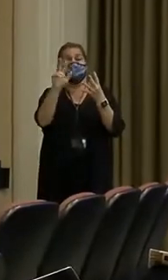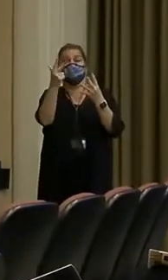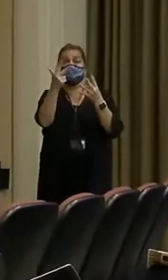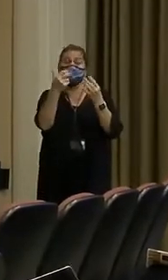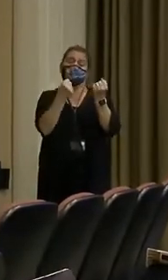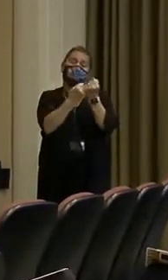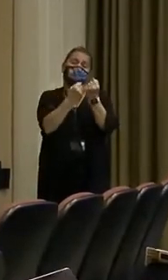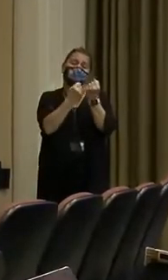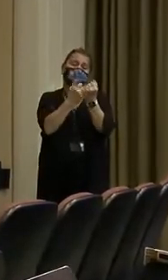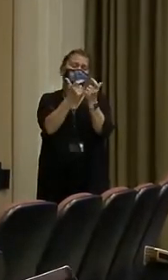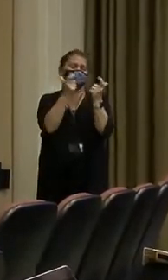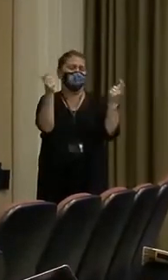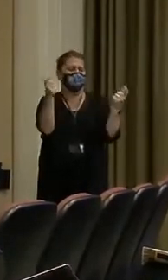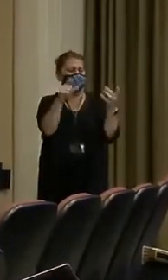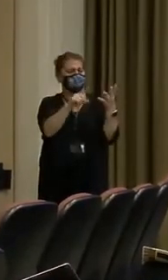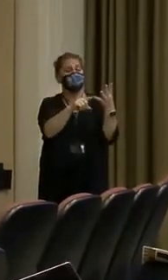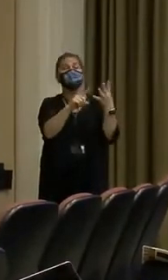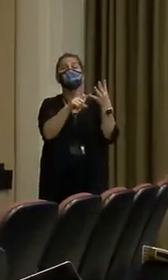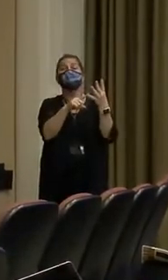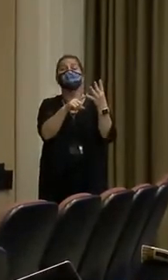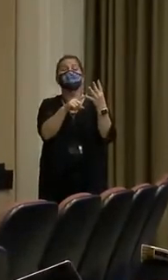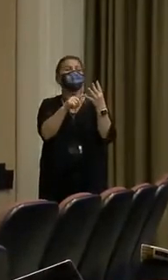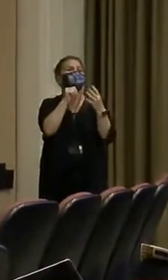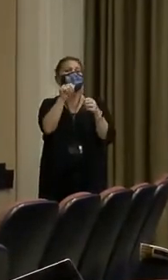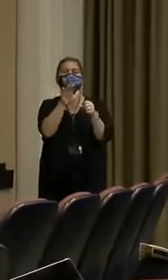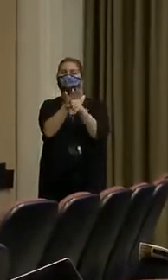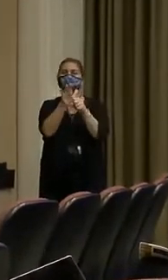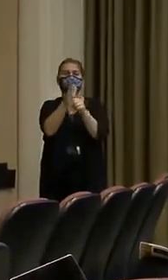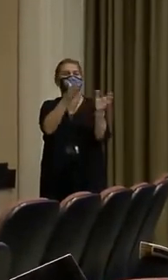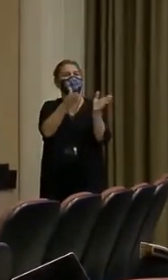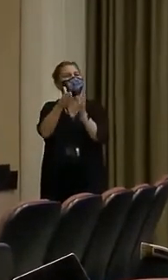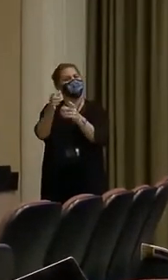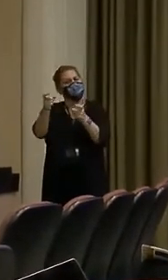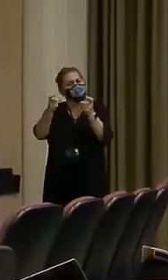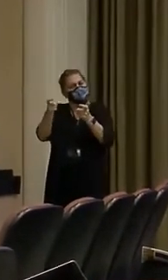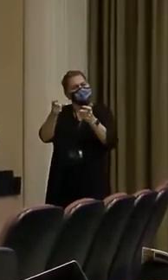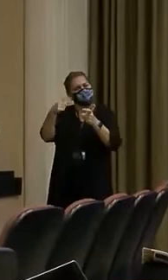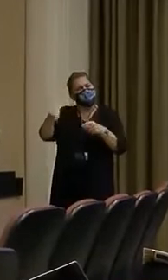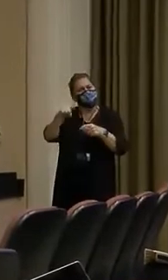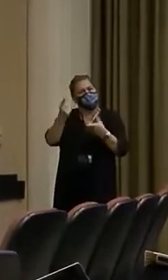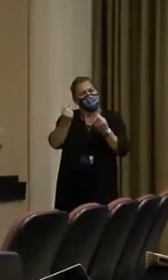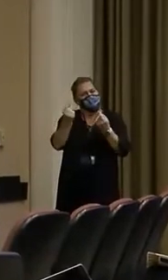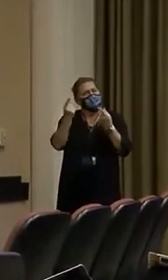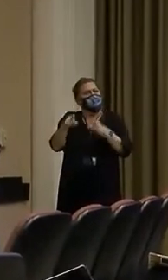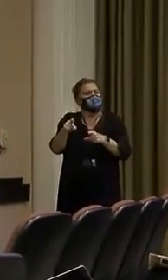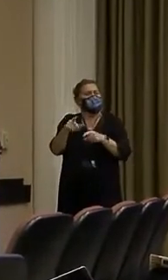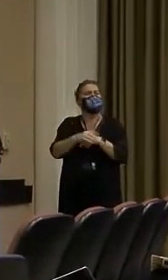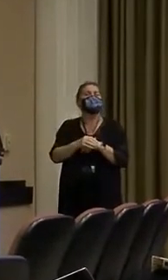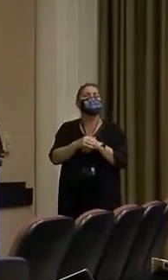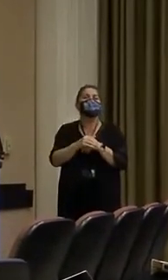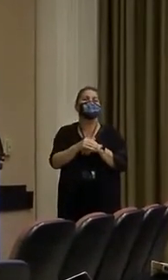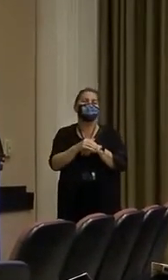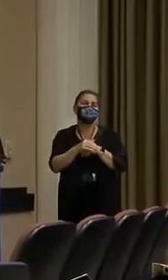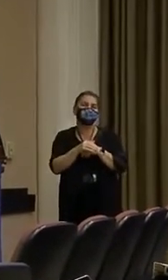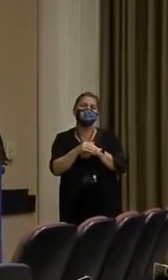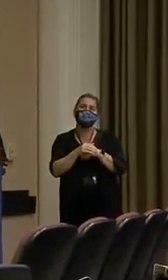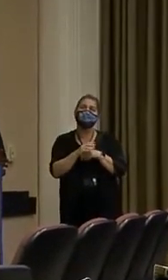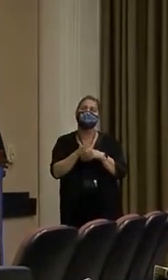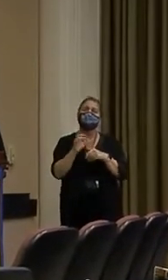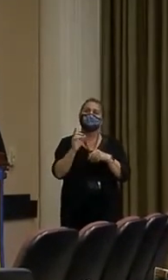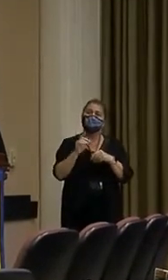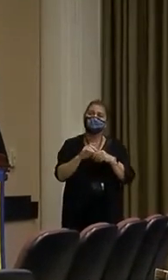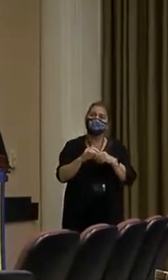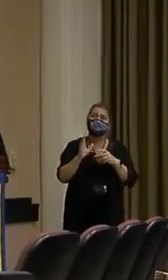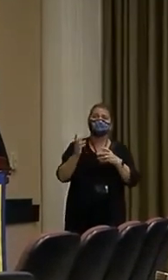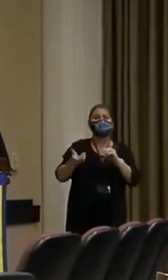very big. And the fourth, that lack of preparation for handling the demands of the pandemic increased clinician and